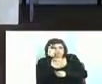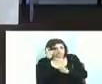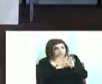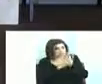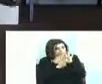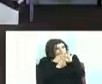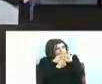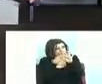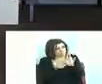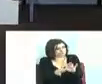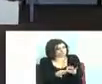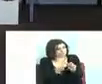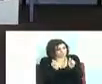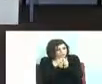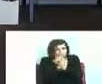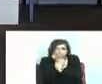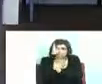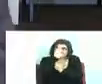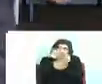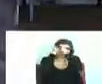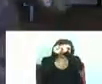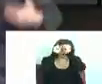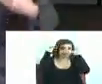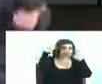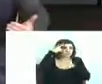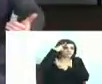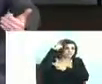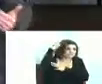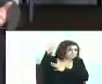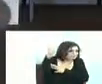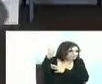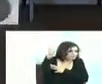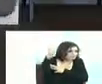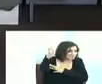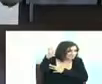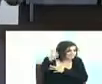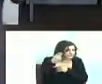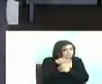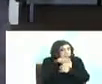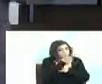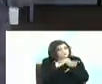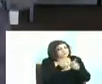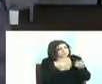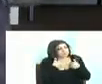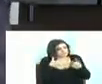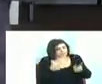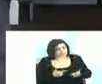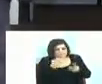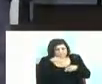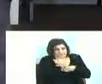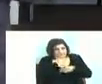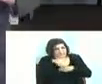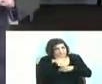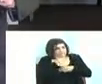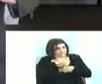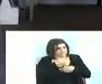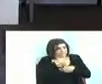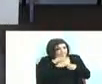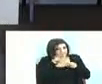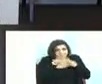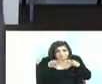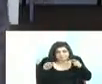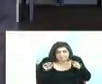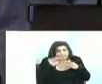into God's dream, to know that you already have living within you the seeds of hope that can truly